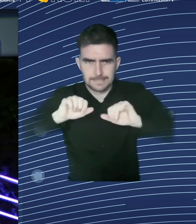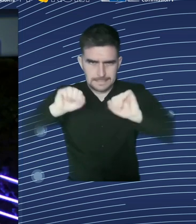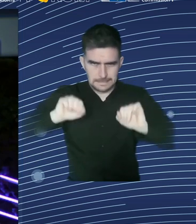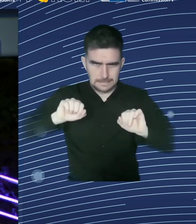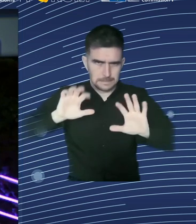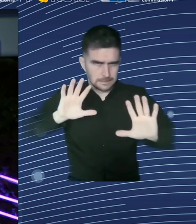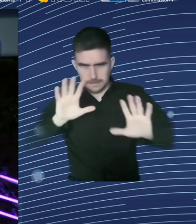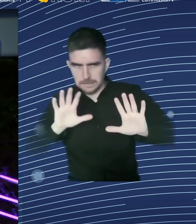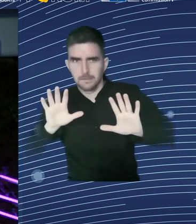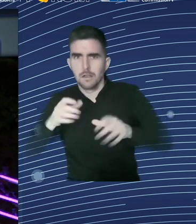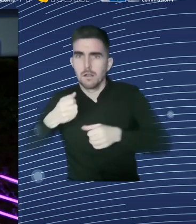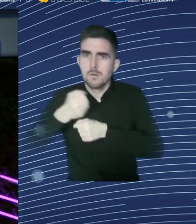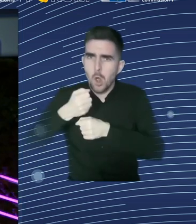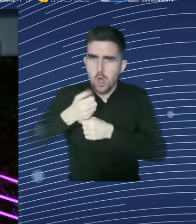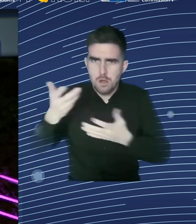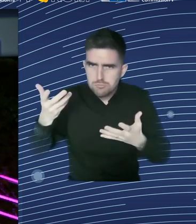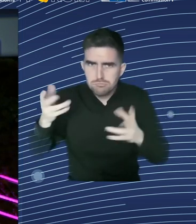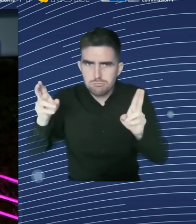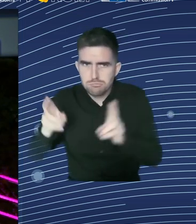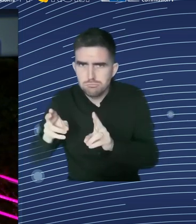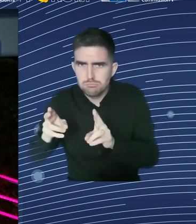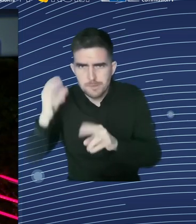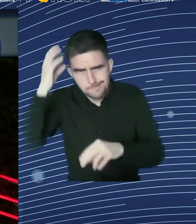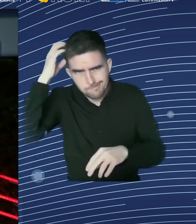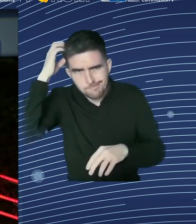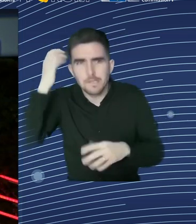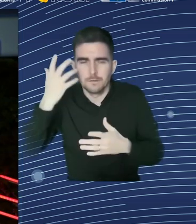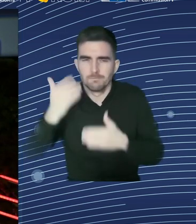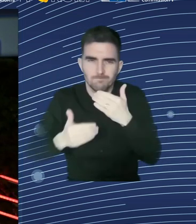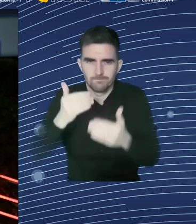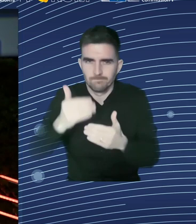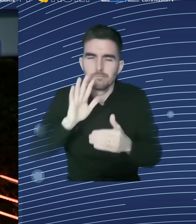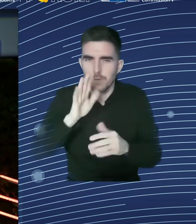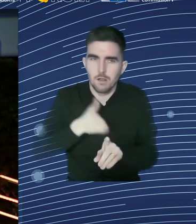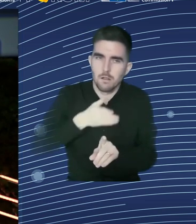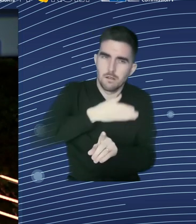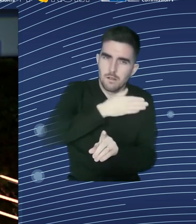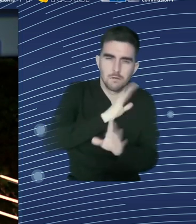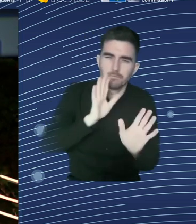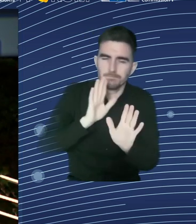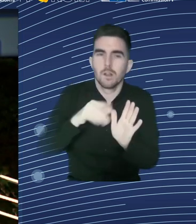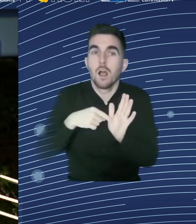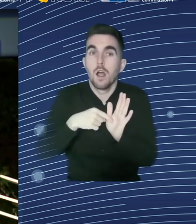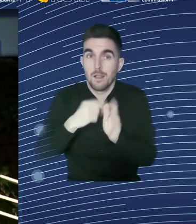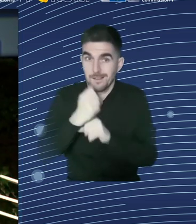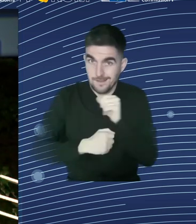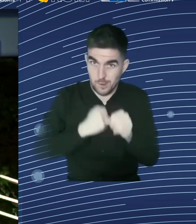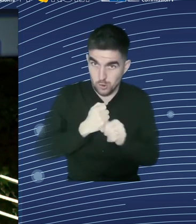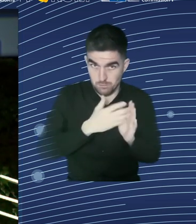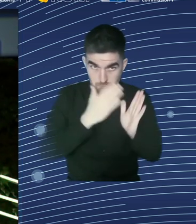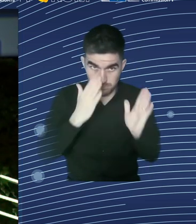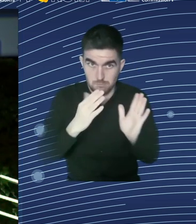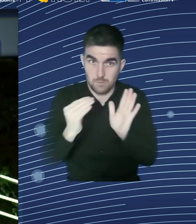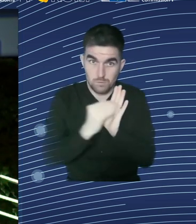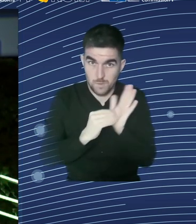social developments in Europe, but this year has an in-depth focus on the analysis of structural drivers of persistent labor